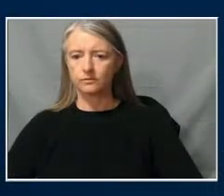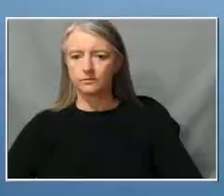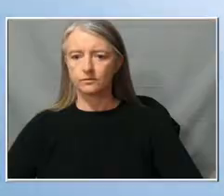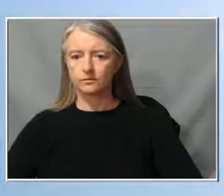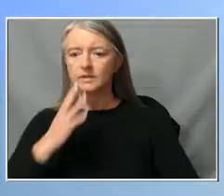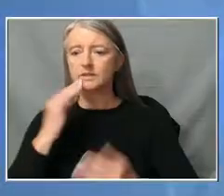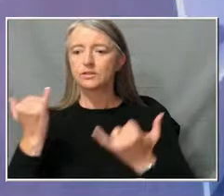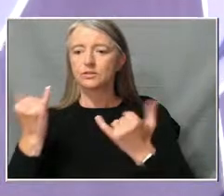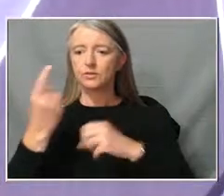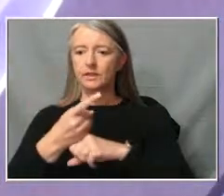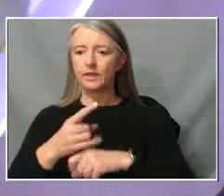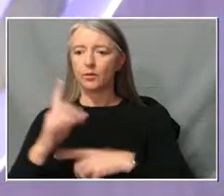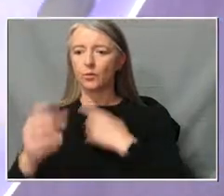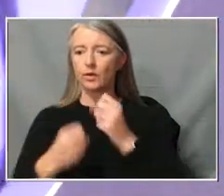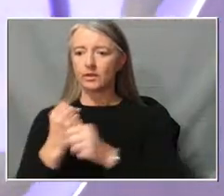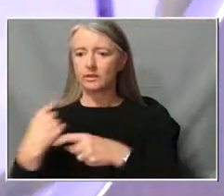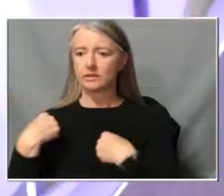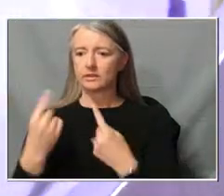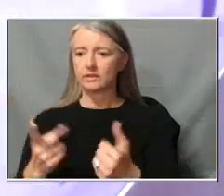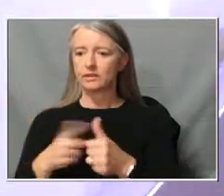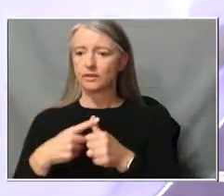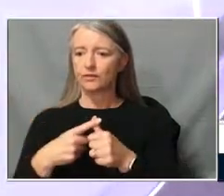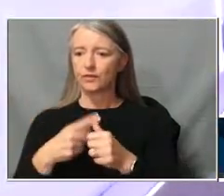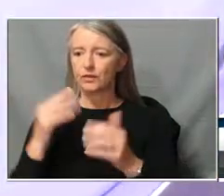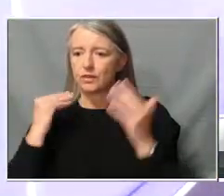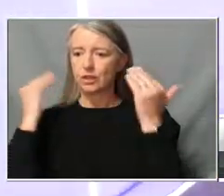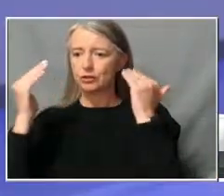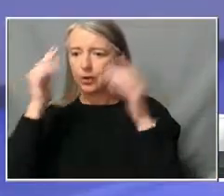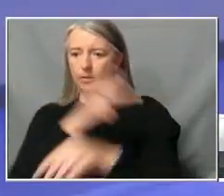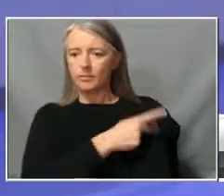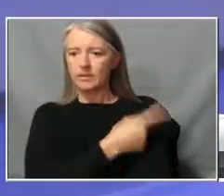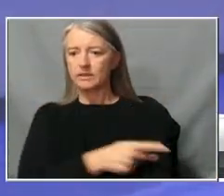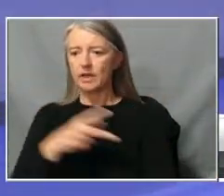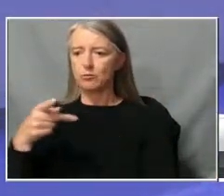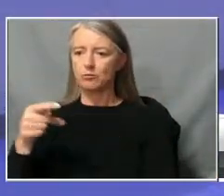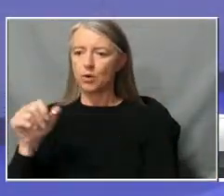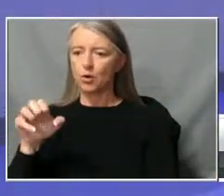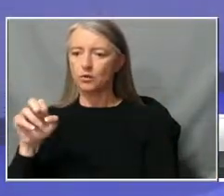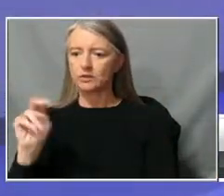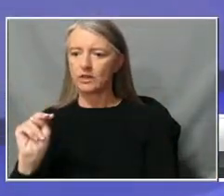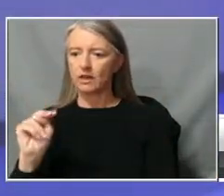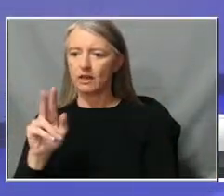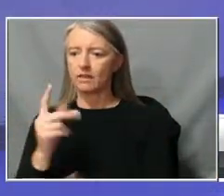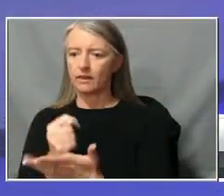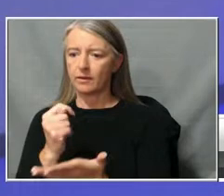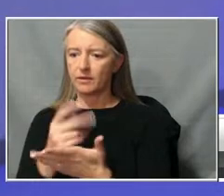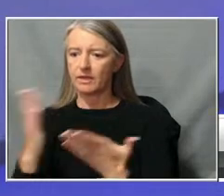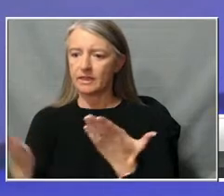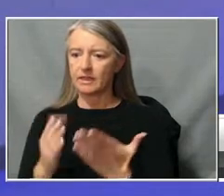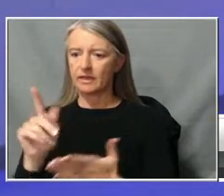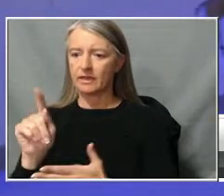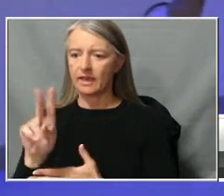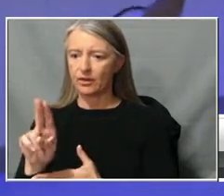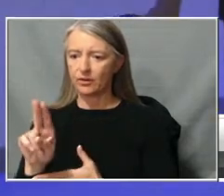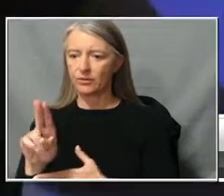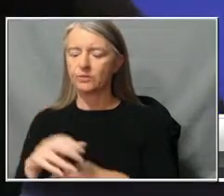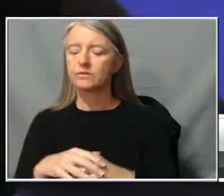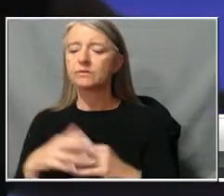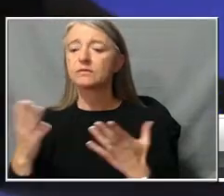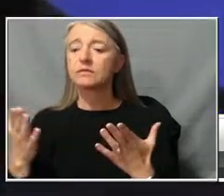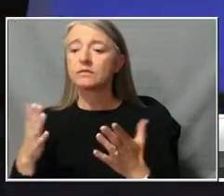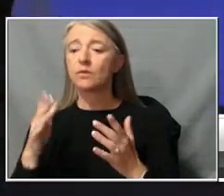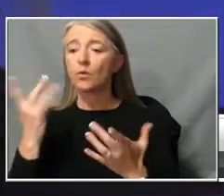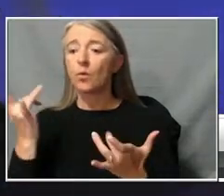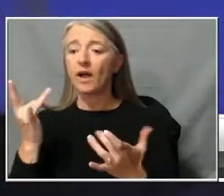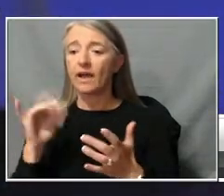Coming up today, it's been 1 year since the first adult patient got proton therapy here at the University of Kansas Cancer Center. Why was this advanced